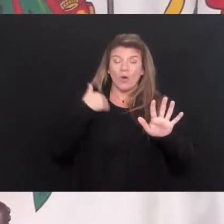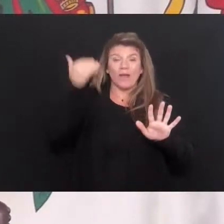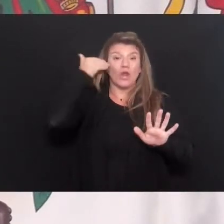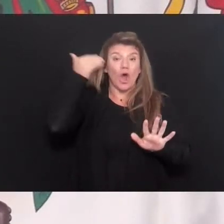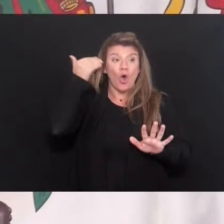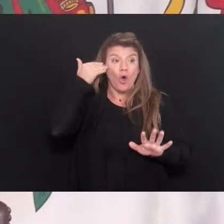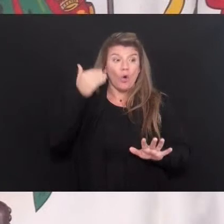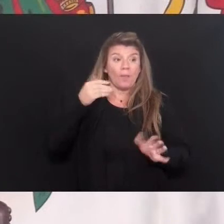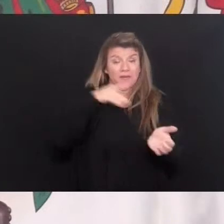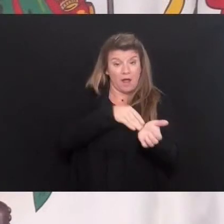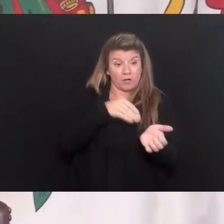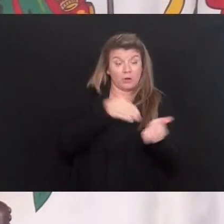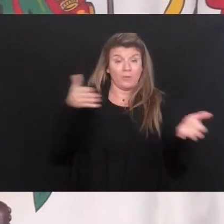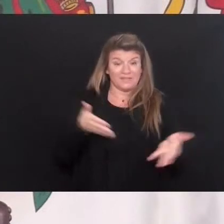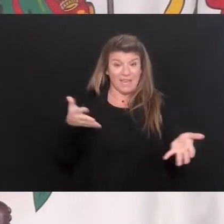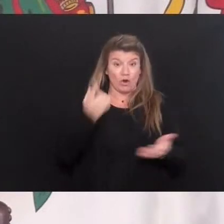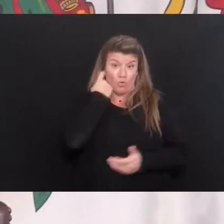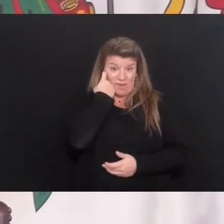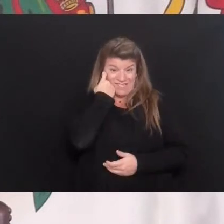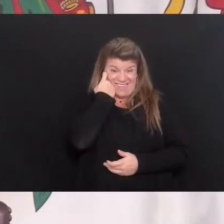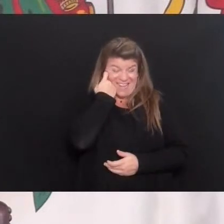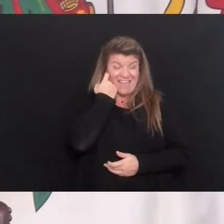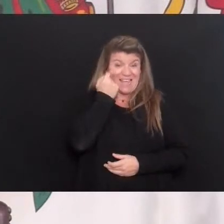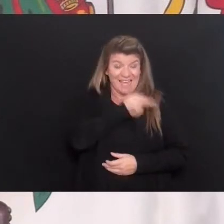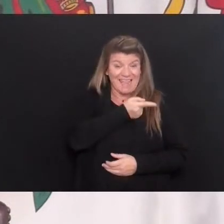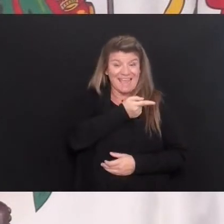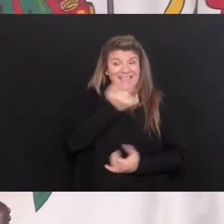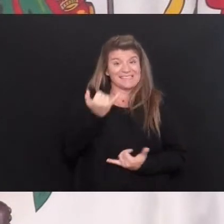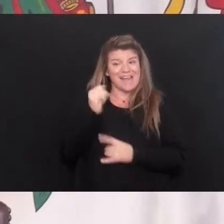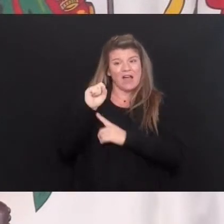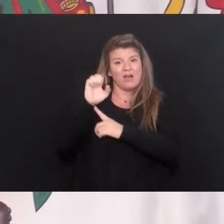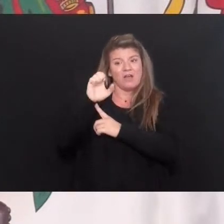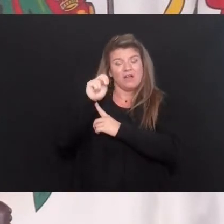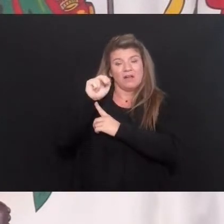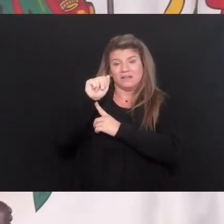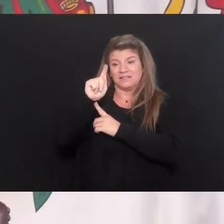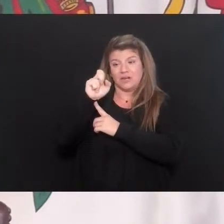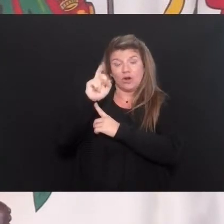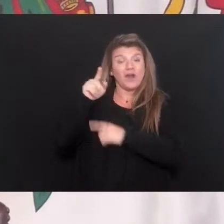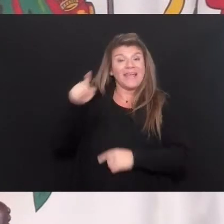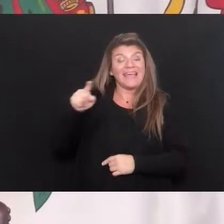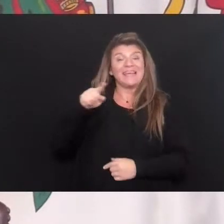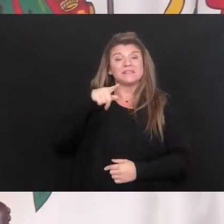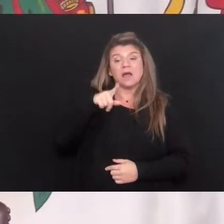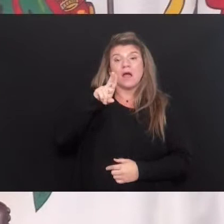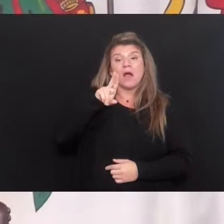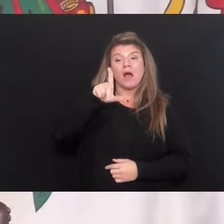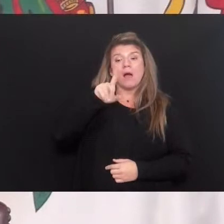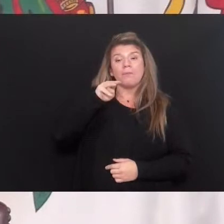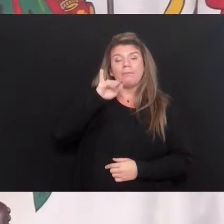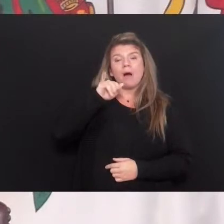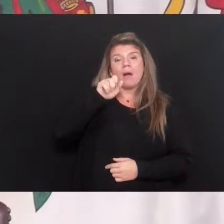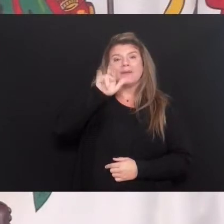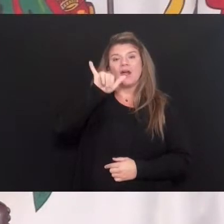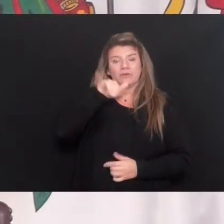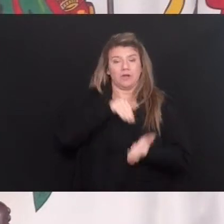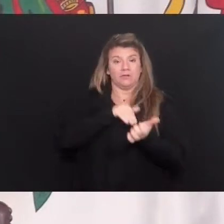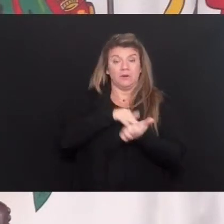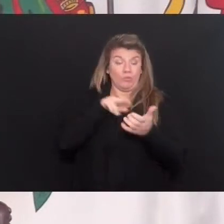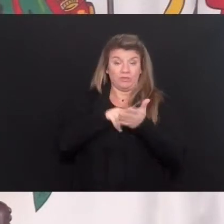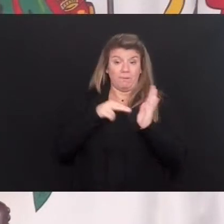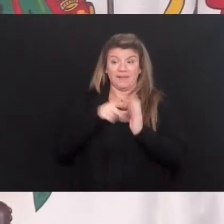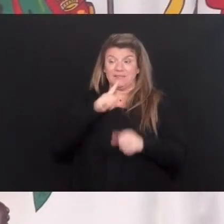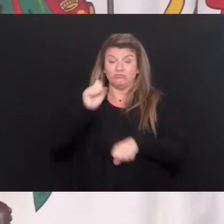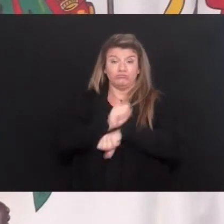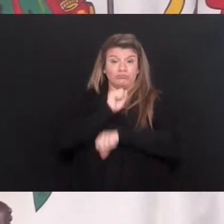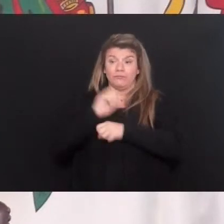that was with us, said just this. Now, he's a pulmonary doc. He's a doc right in the middle of the fire